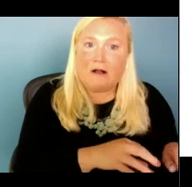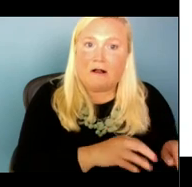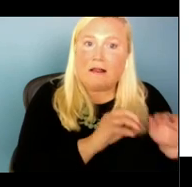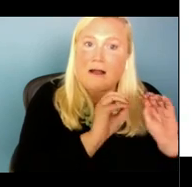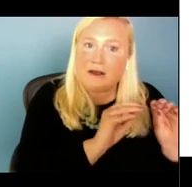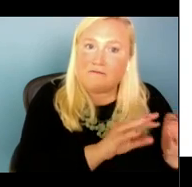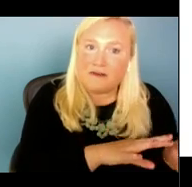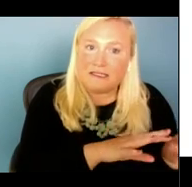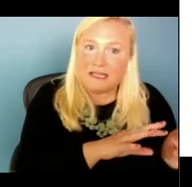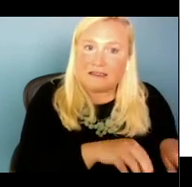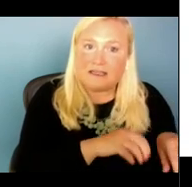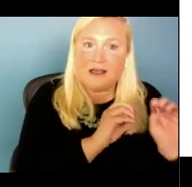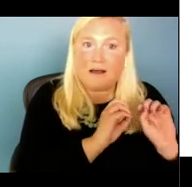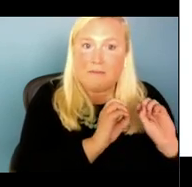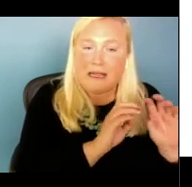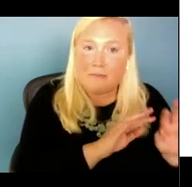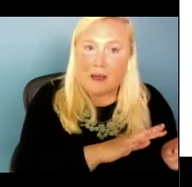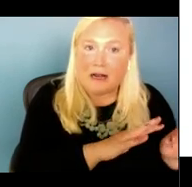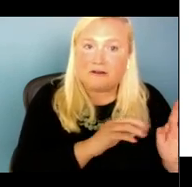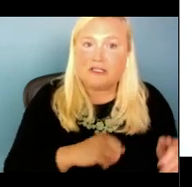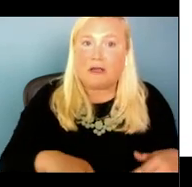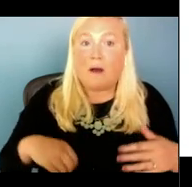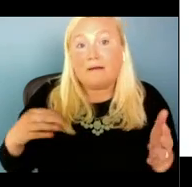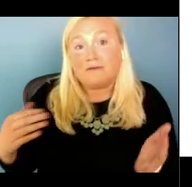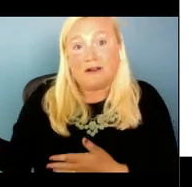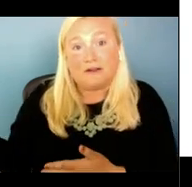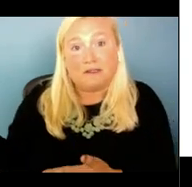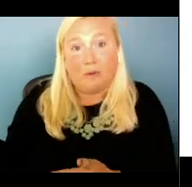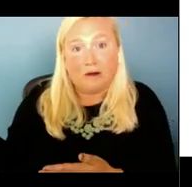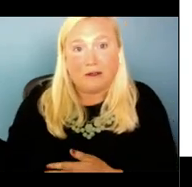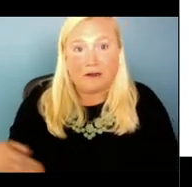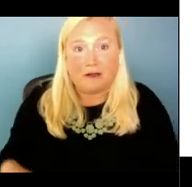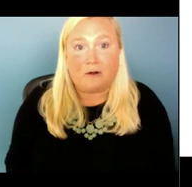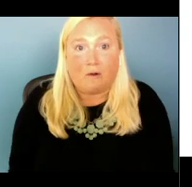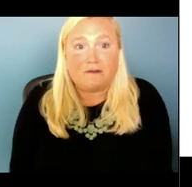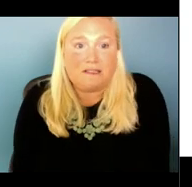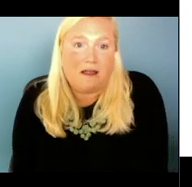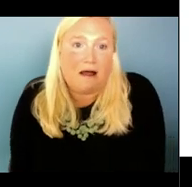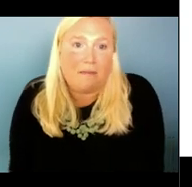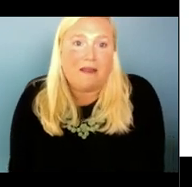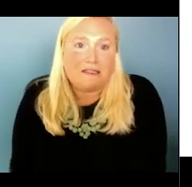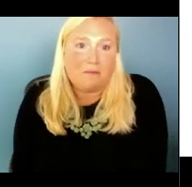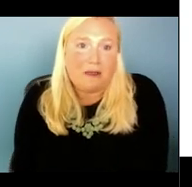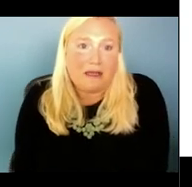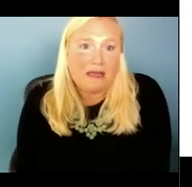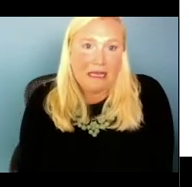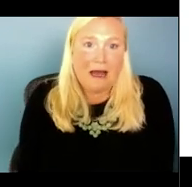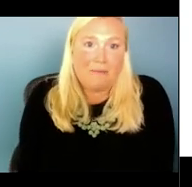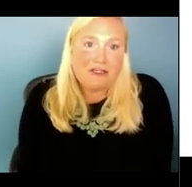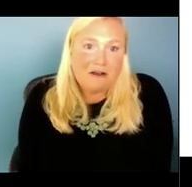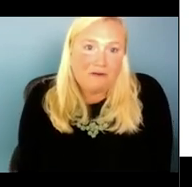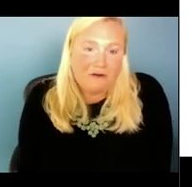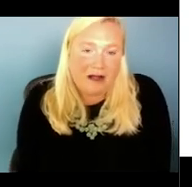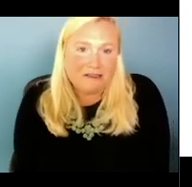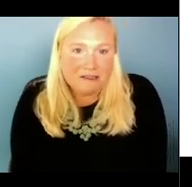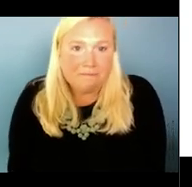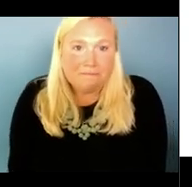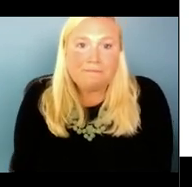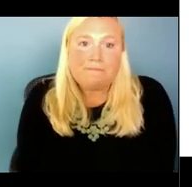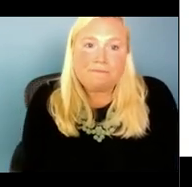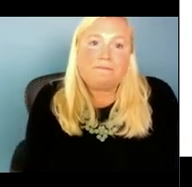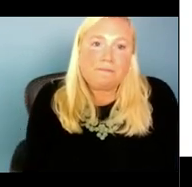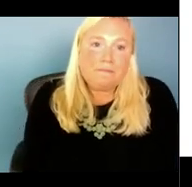that clinical, I'm going to fix it, I'm going to make it better, to I'm just here to support you and your goals. And that's a big shift